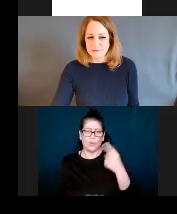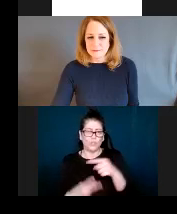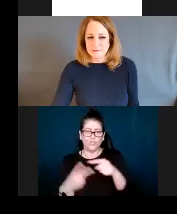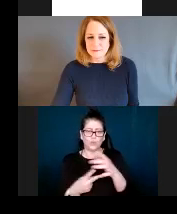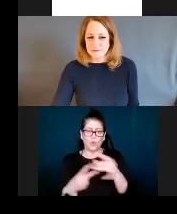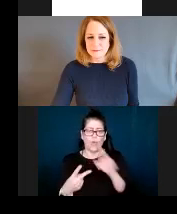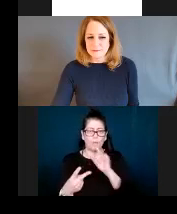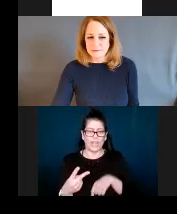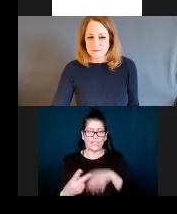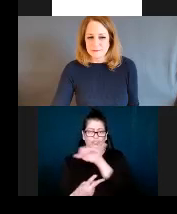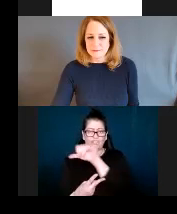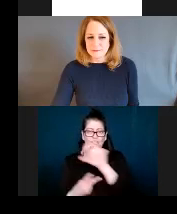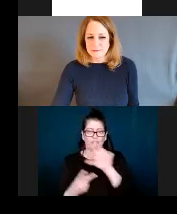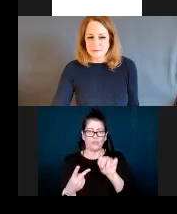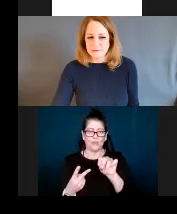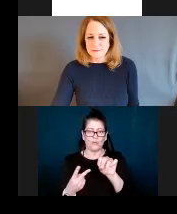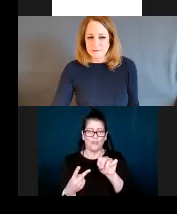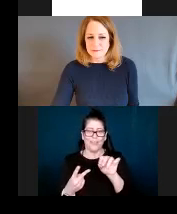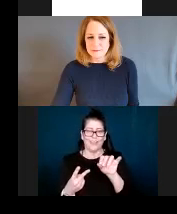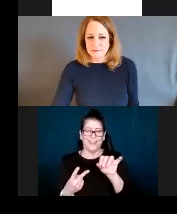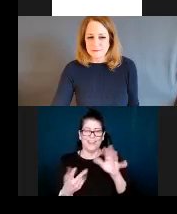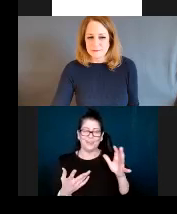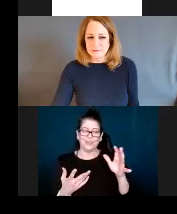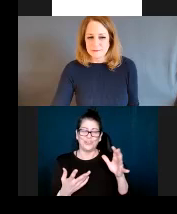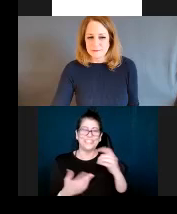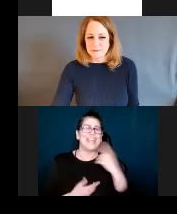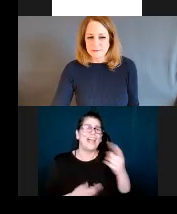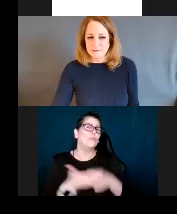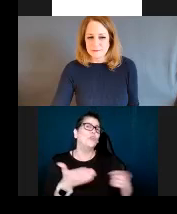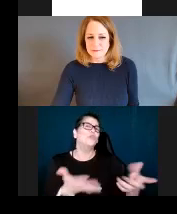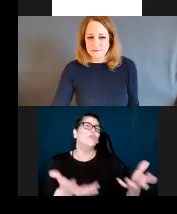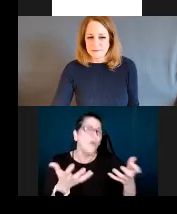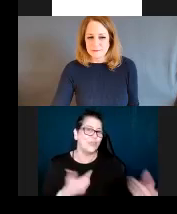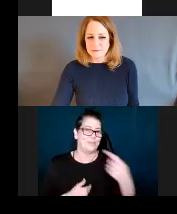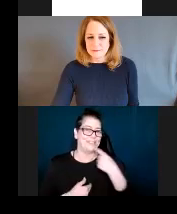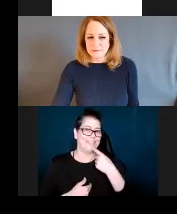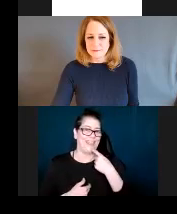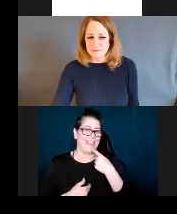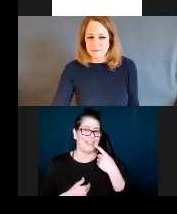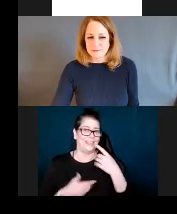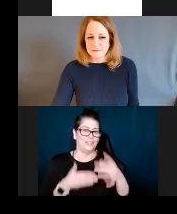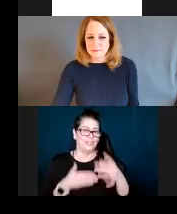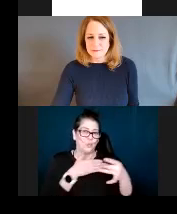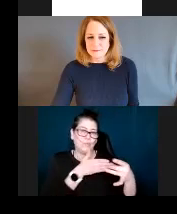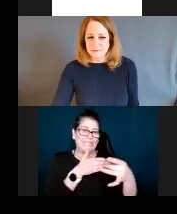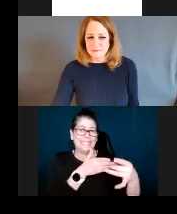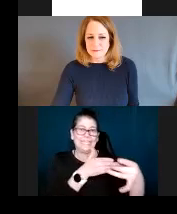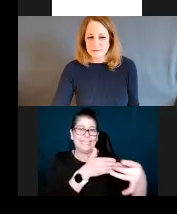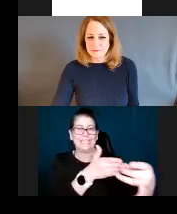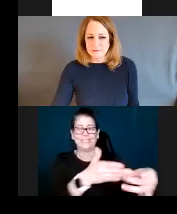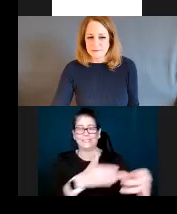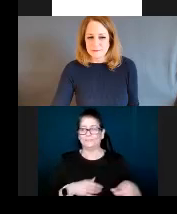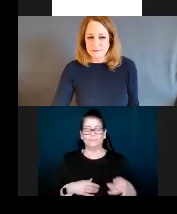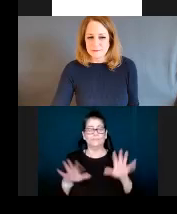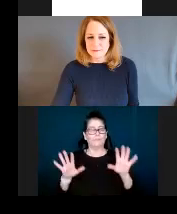giving them the answer in the question and just giving them the option to say yes or no. So you don't want to lead them along in the questions. You want to leave those